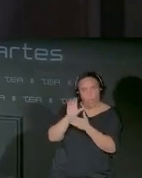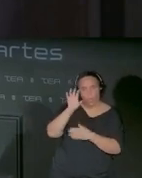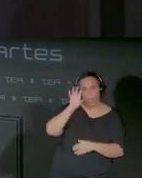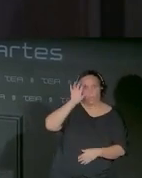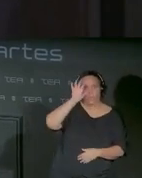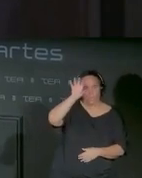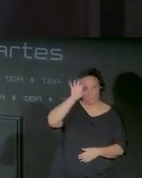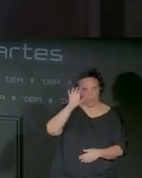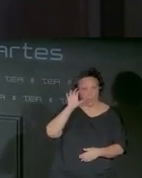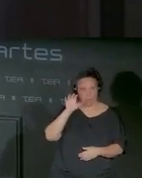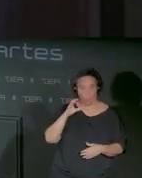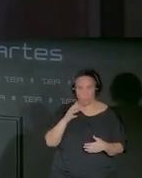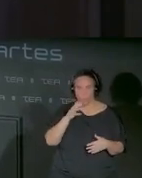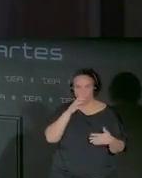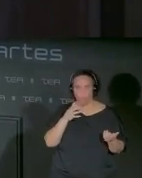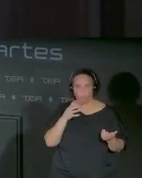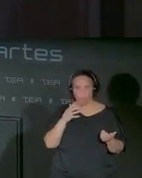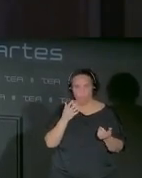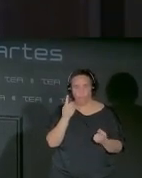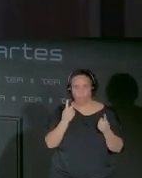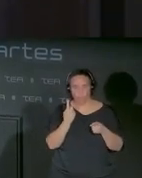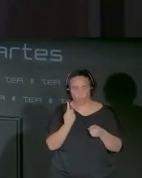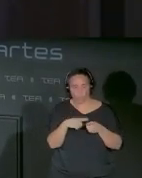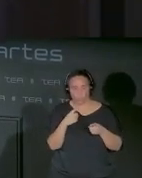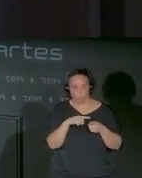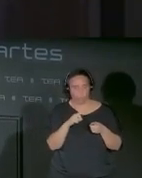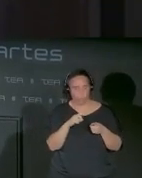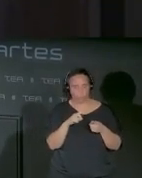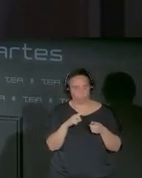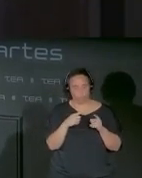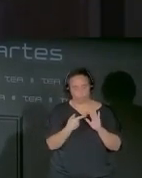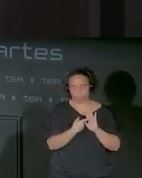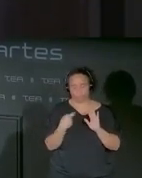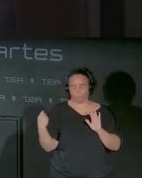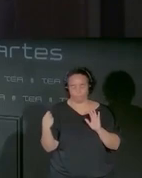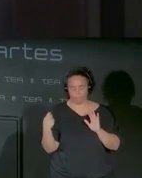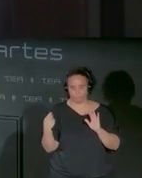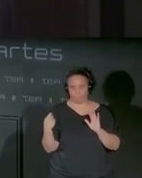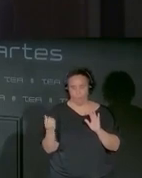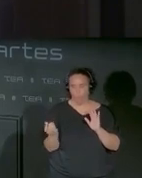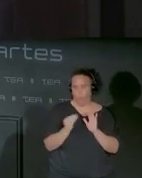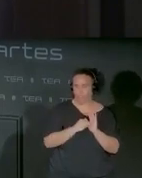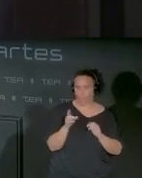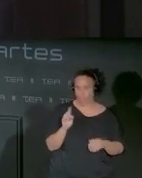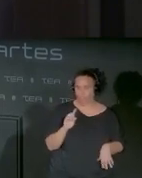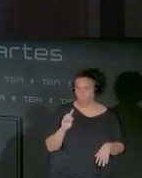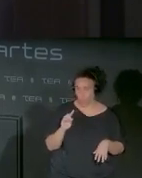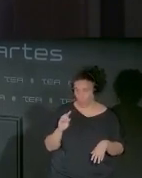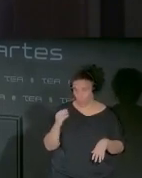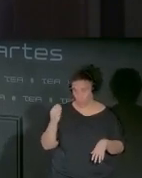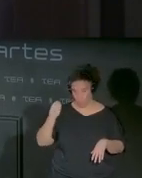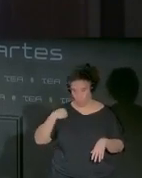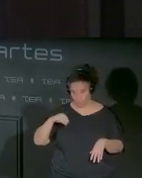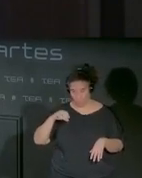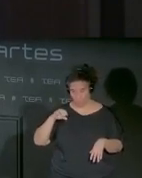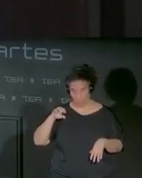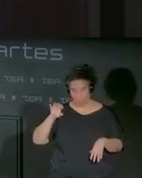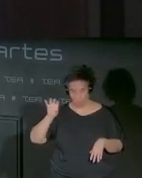same problem I have with the Ministry of Finance, and we have to deal with digital competition on that. No? This is also true.